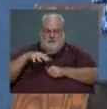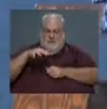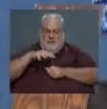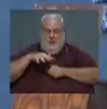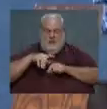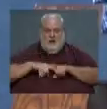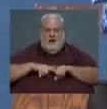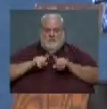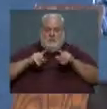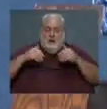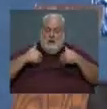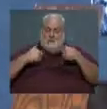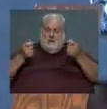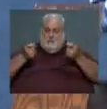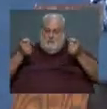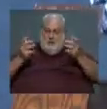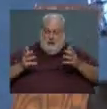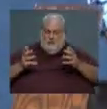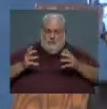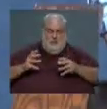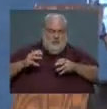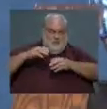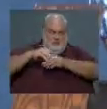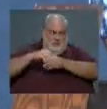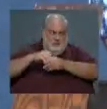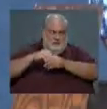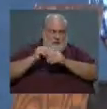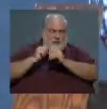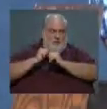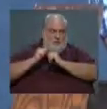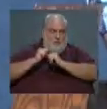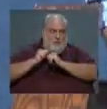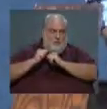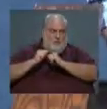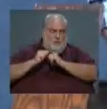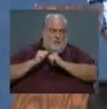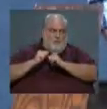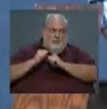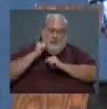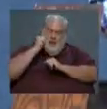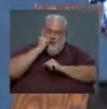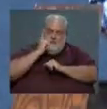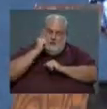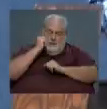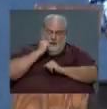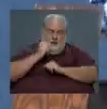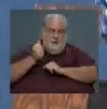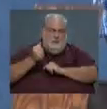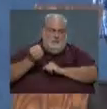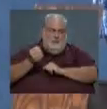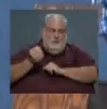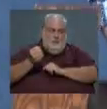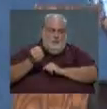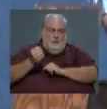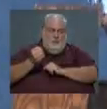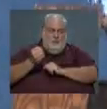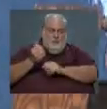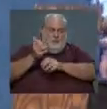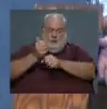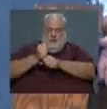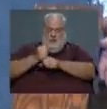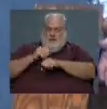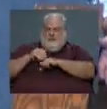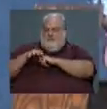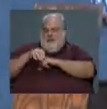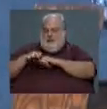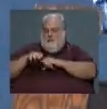do have project managers that are working in-house, and they are working with us on a daily basis. So we took advice from the